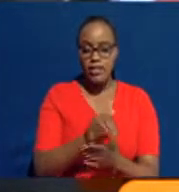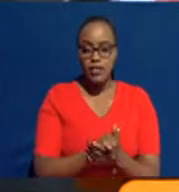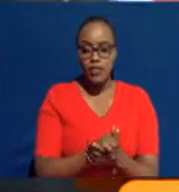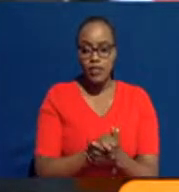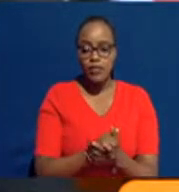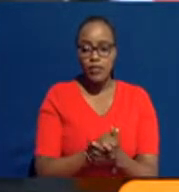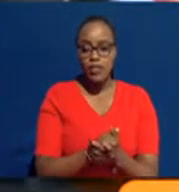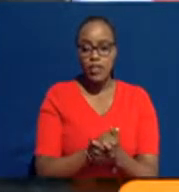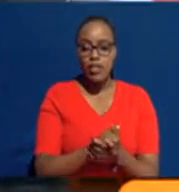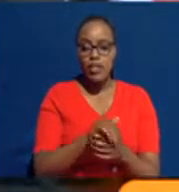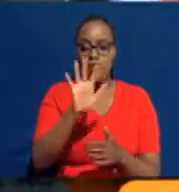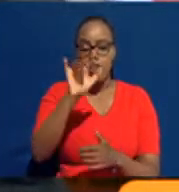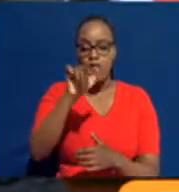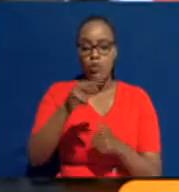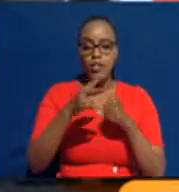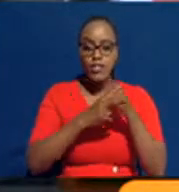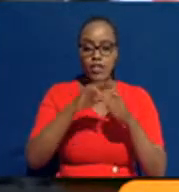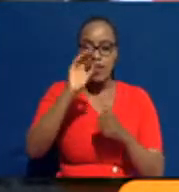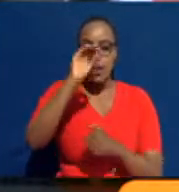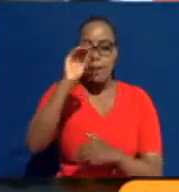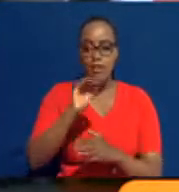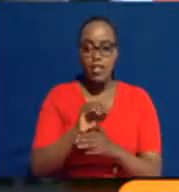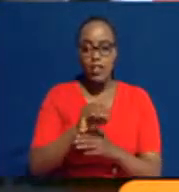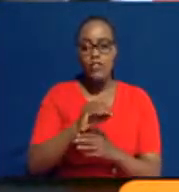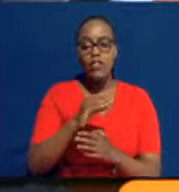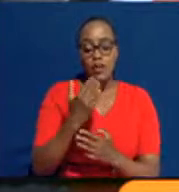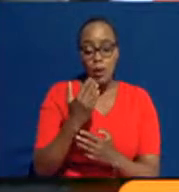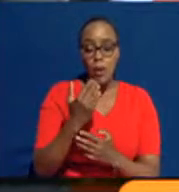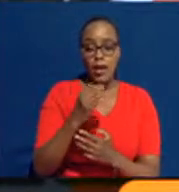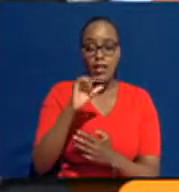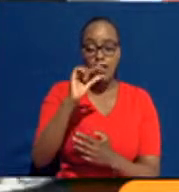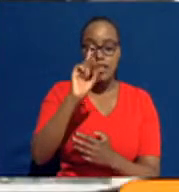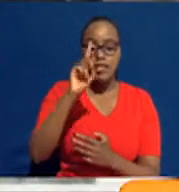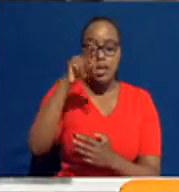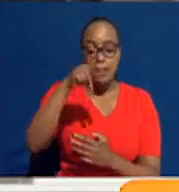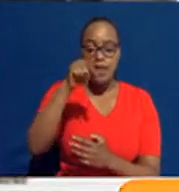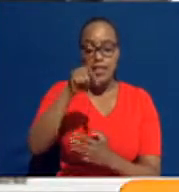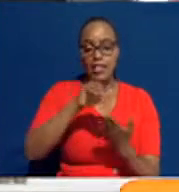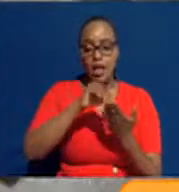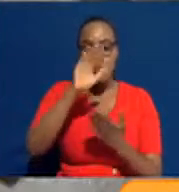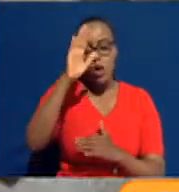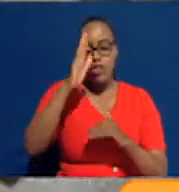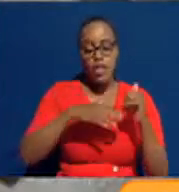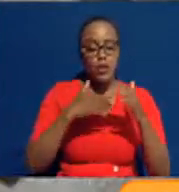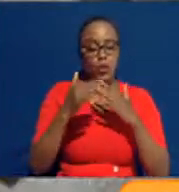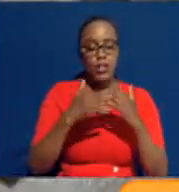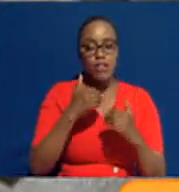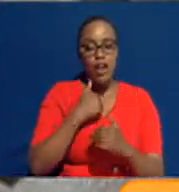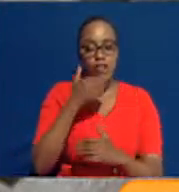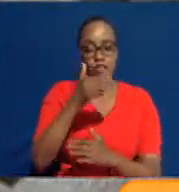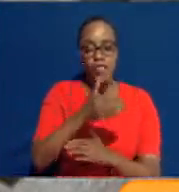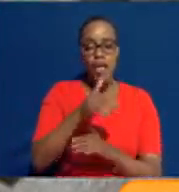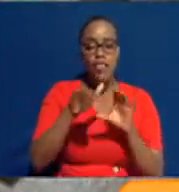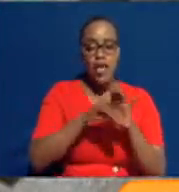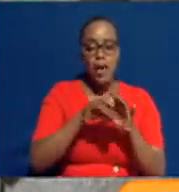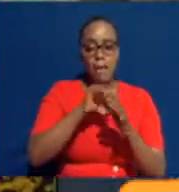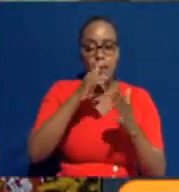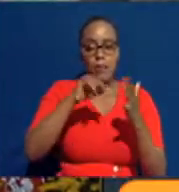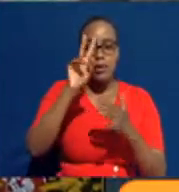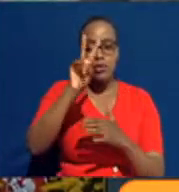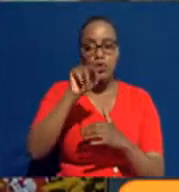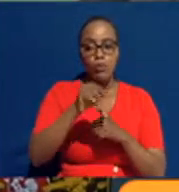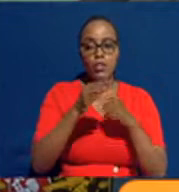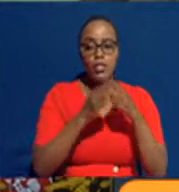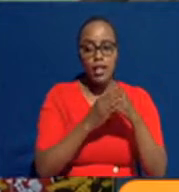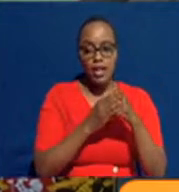is 5.7% of our GDP. This is much lower than what was there. The lawmakers also approved 2.9